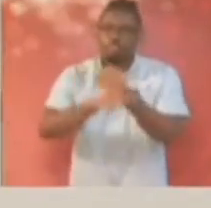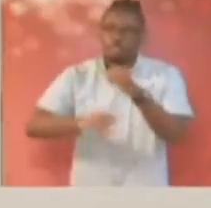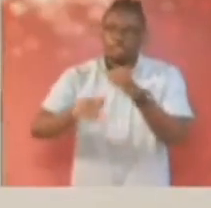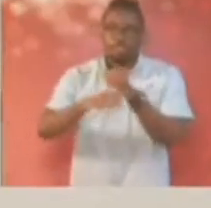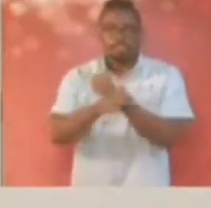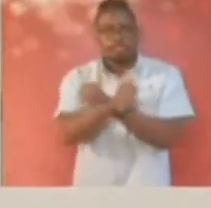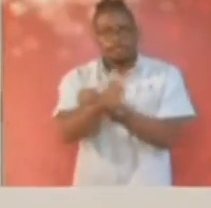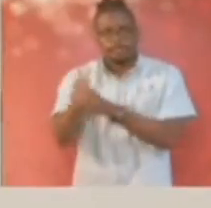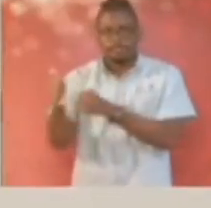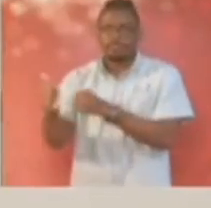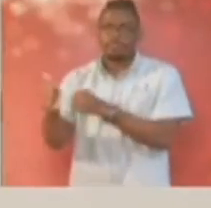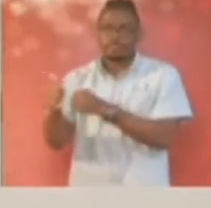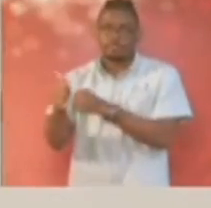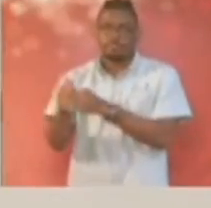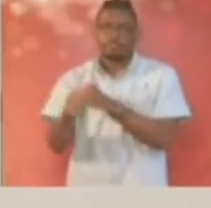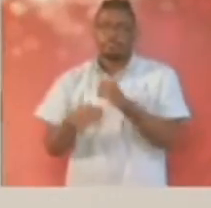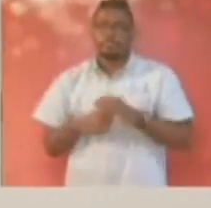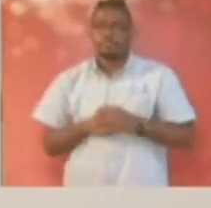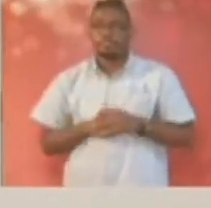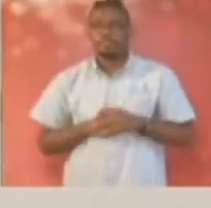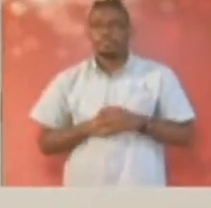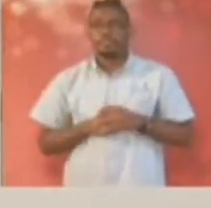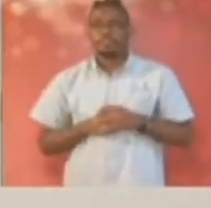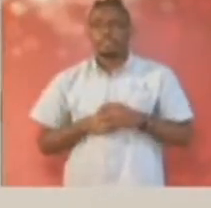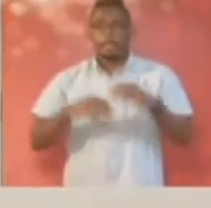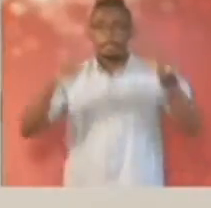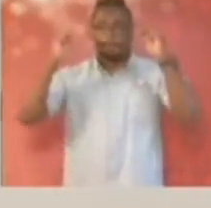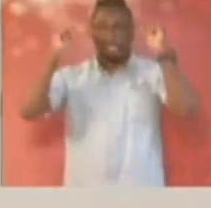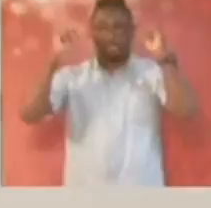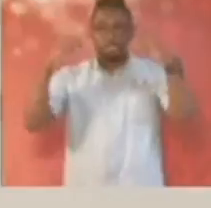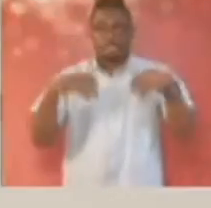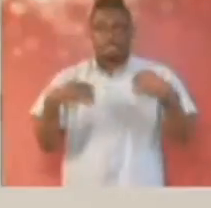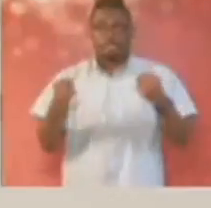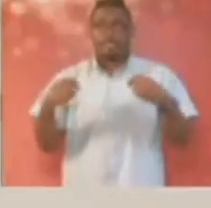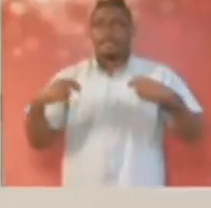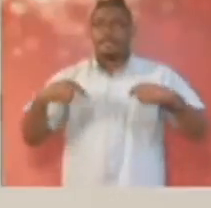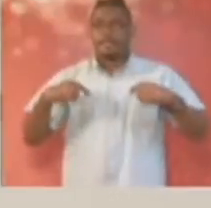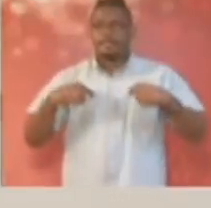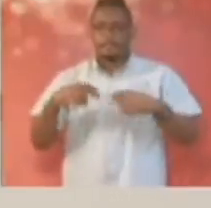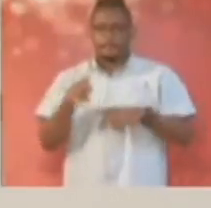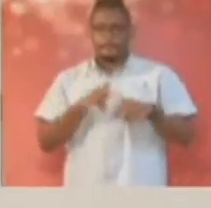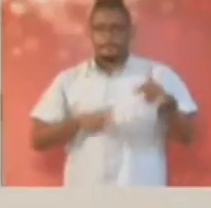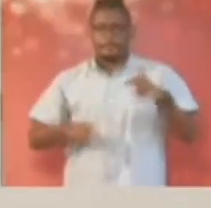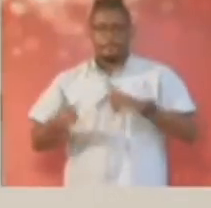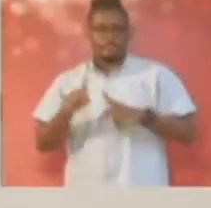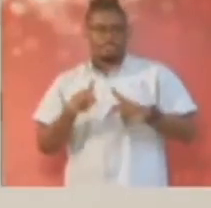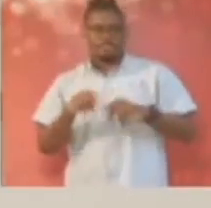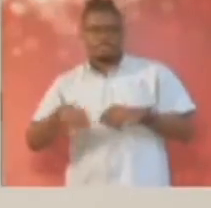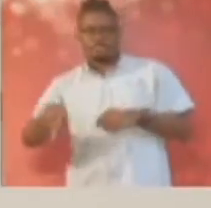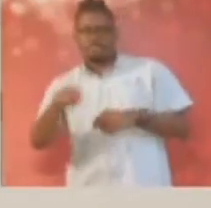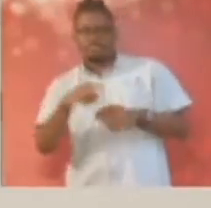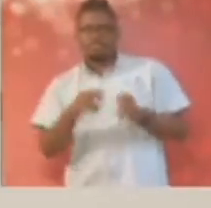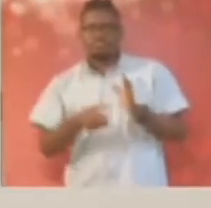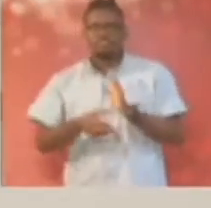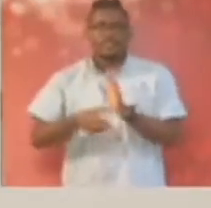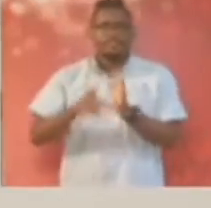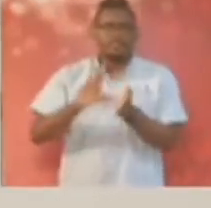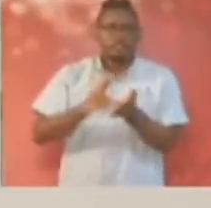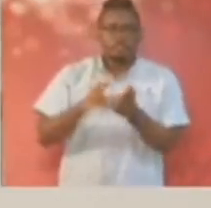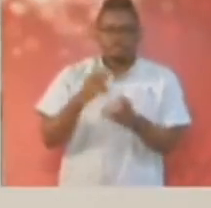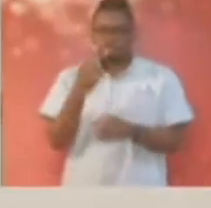its Public Health Inspectorate, the ability to look at, to review the behaviors and